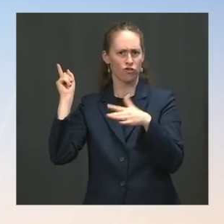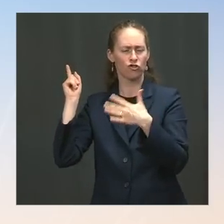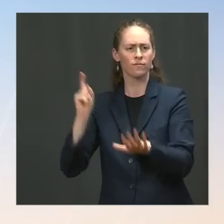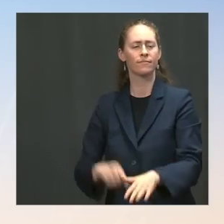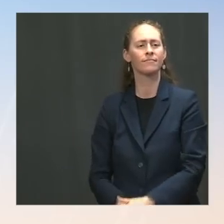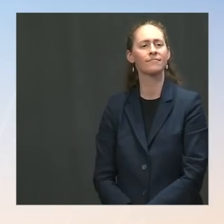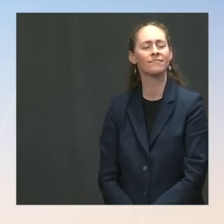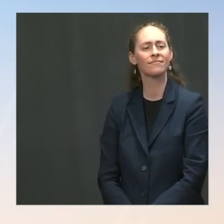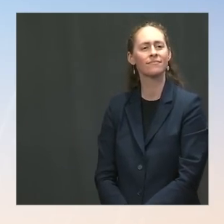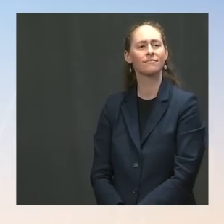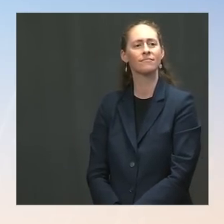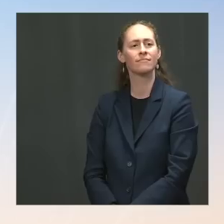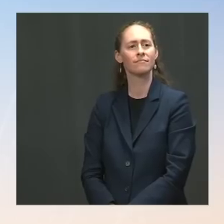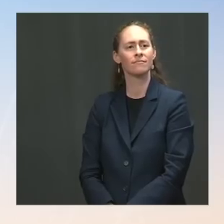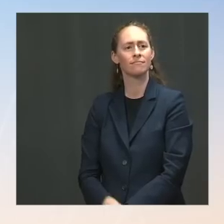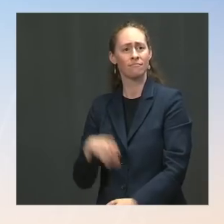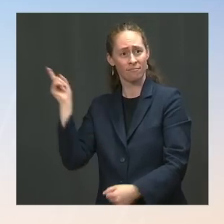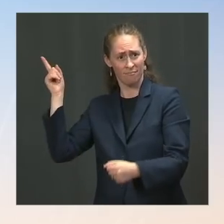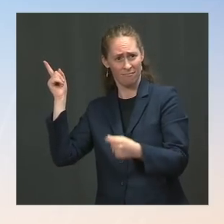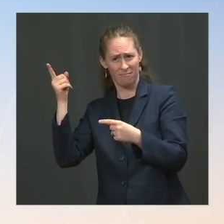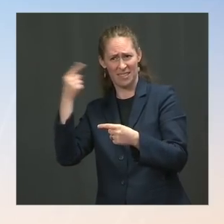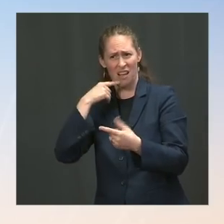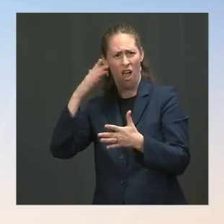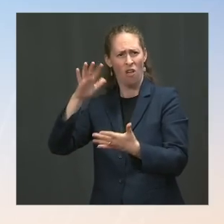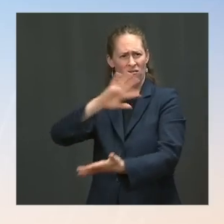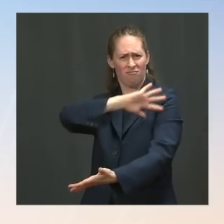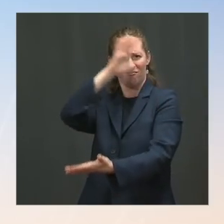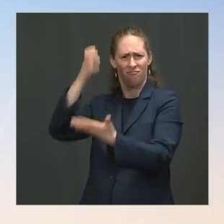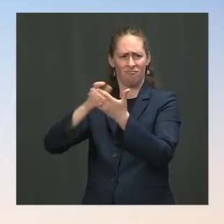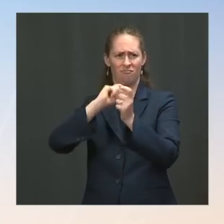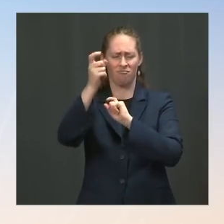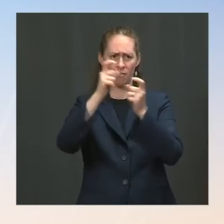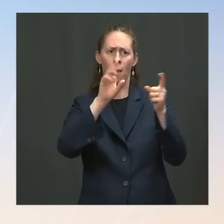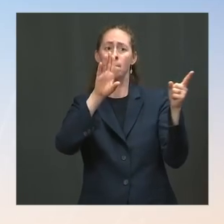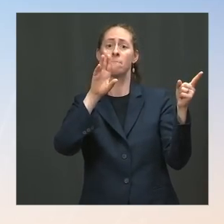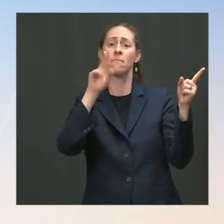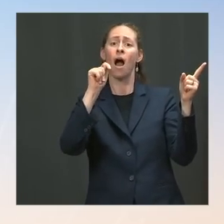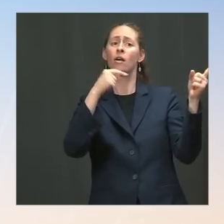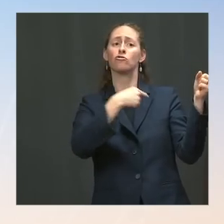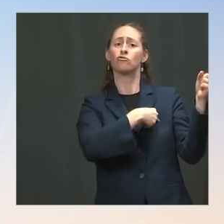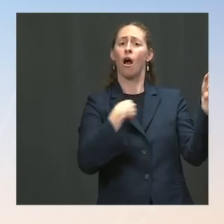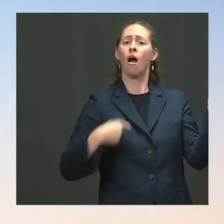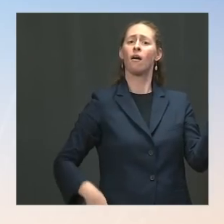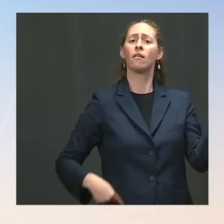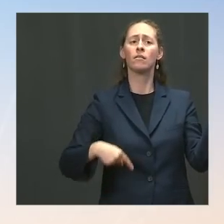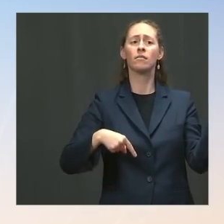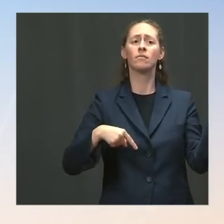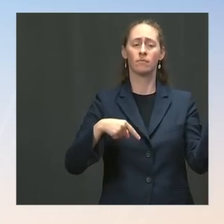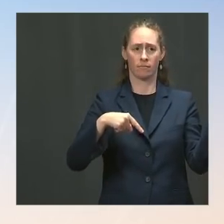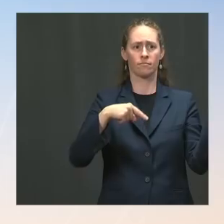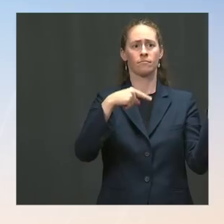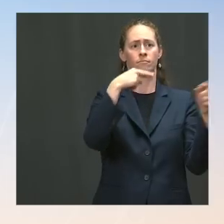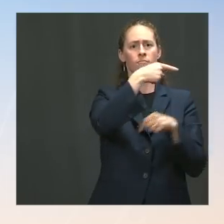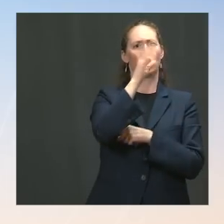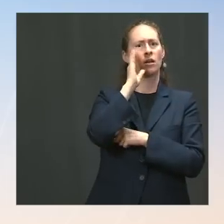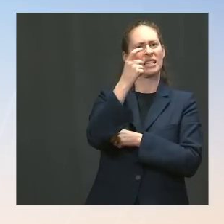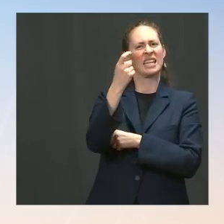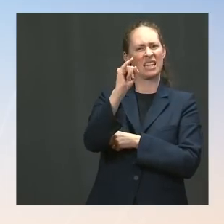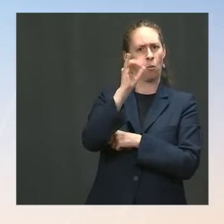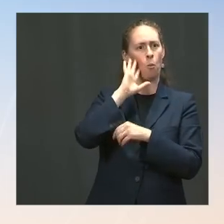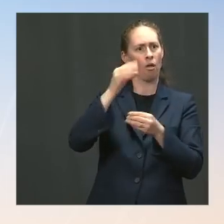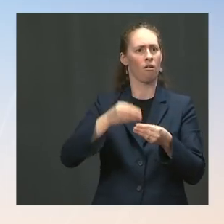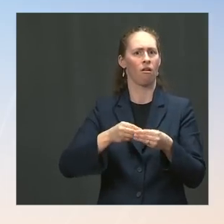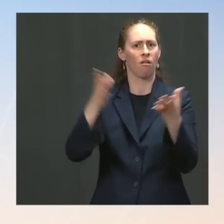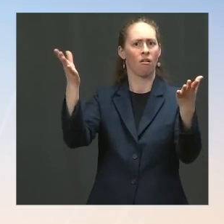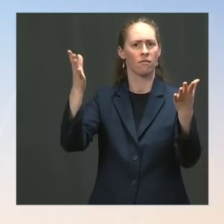rest of the world combined. President Xi today also said they're planning to donate $2 billion this year. Just wondering if you question